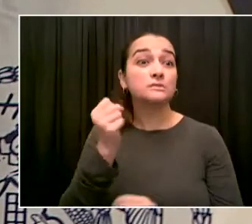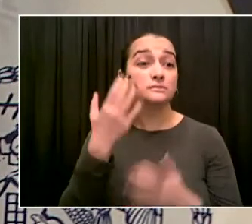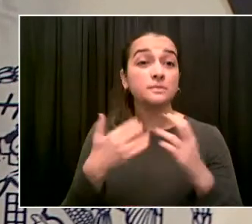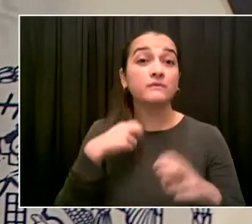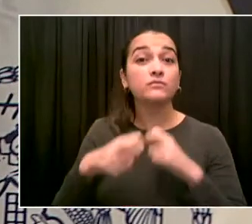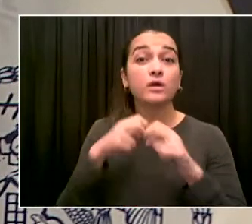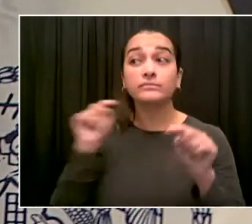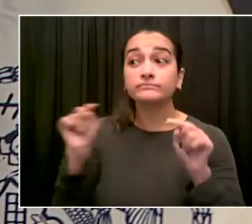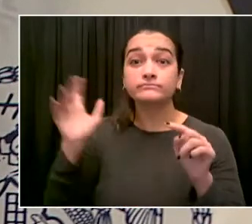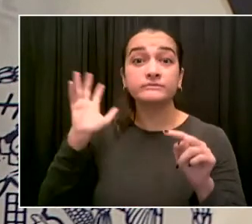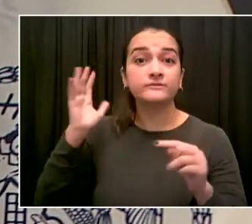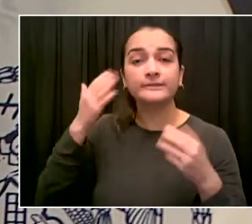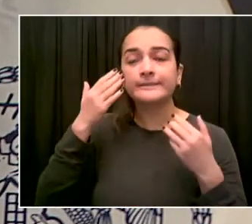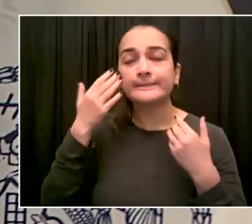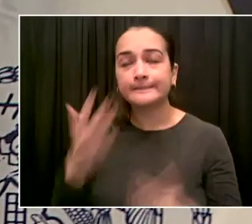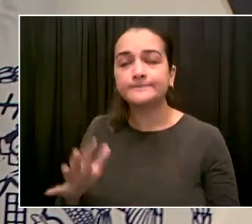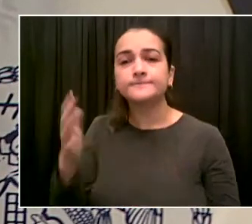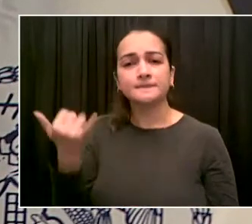Courtney from New York One.